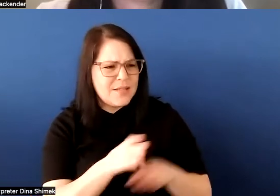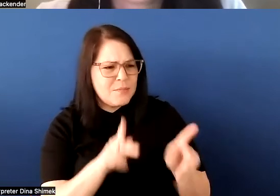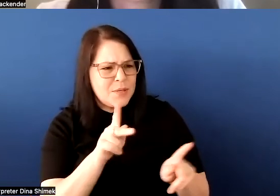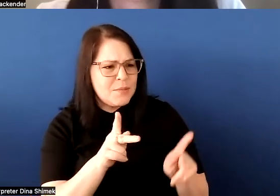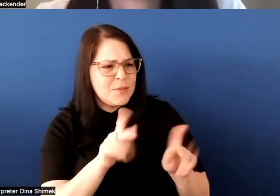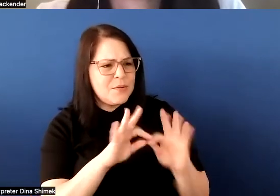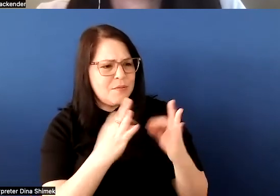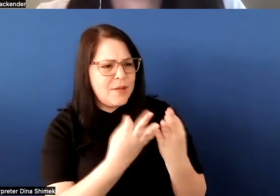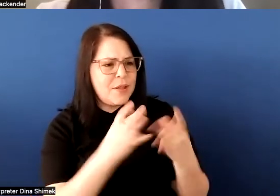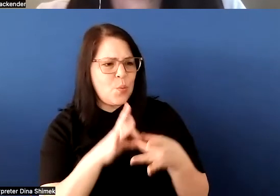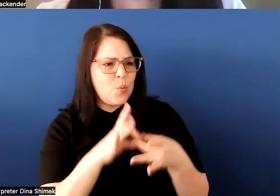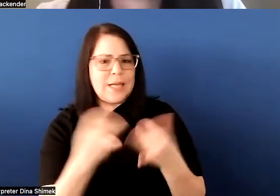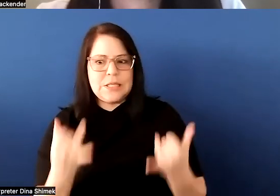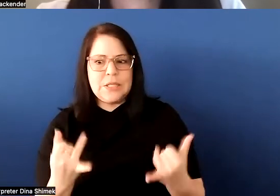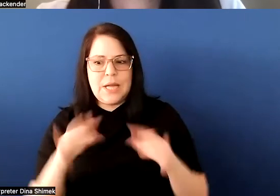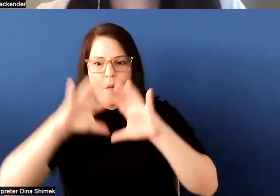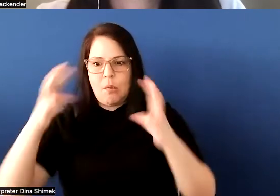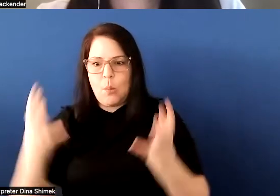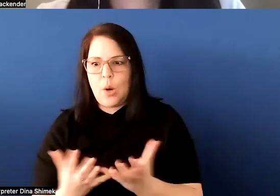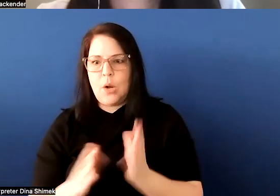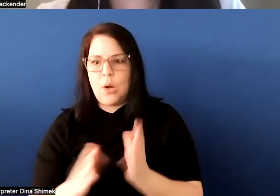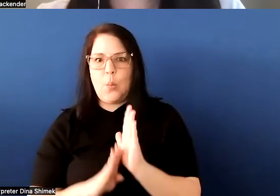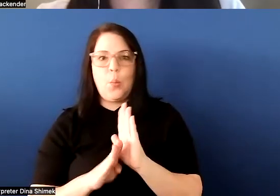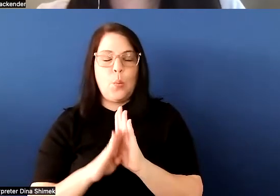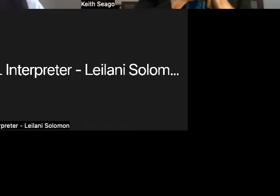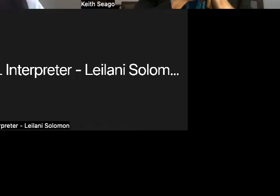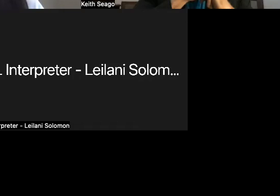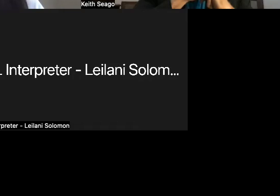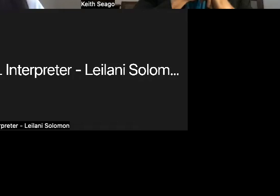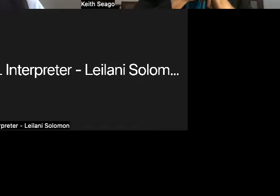as it relates to the current financial landscape?